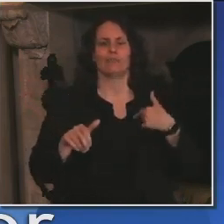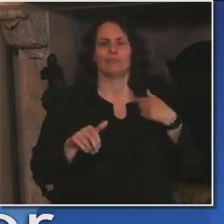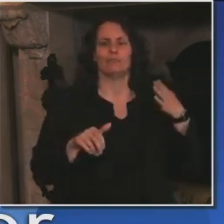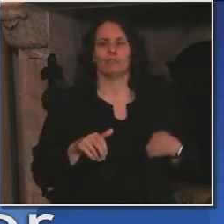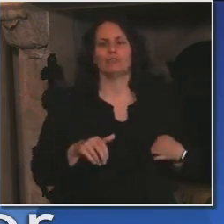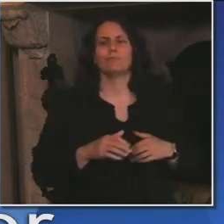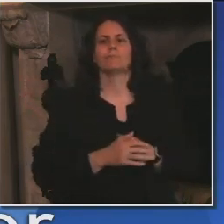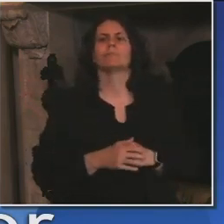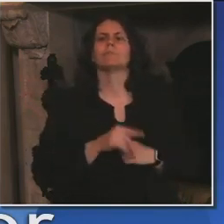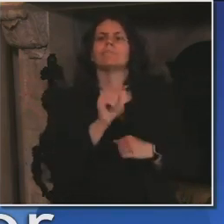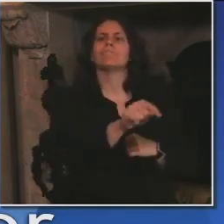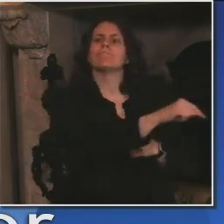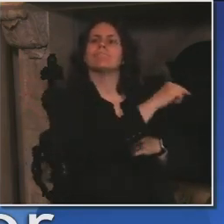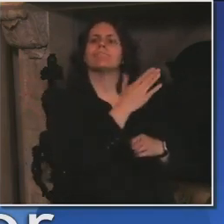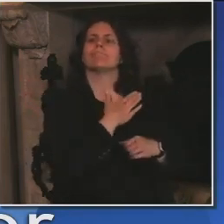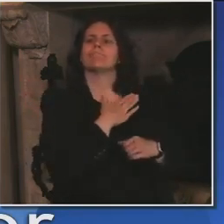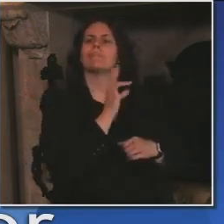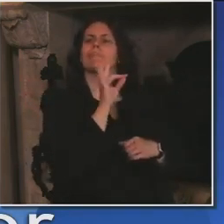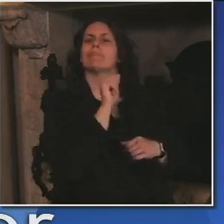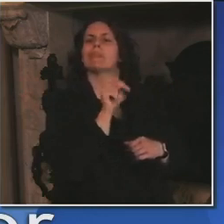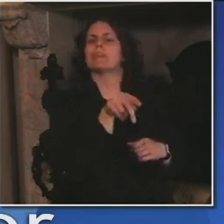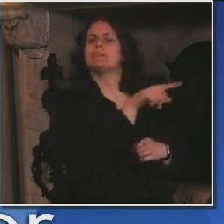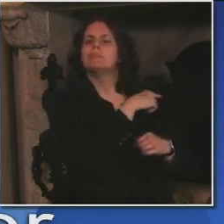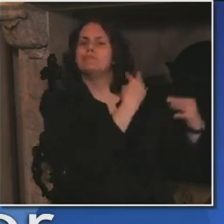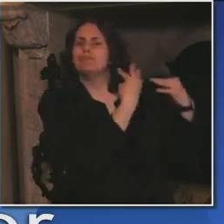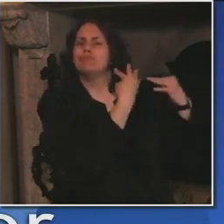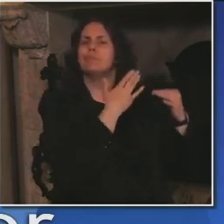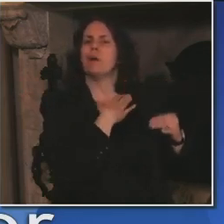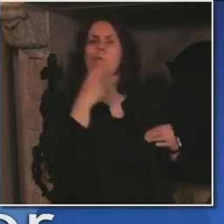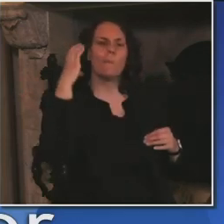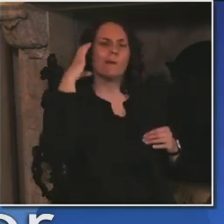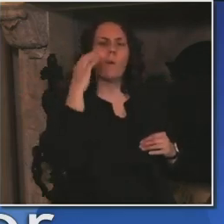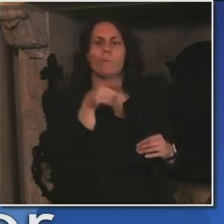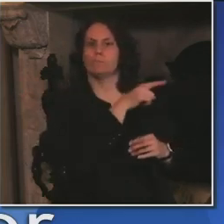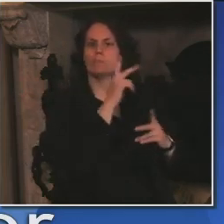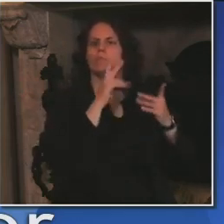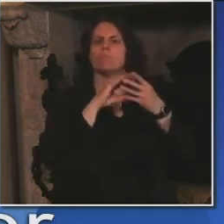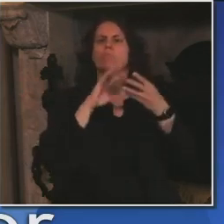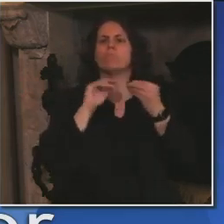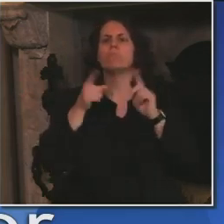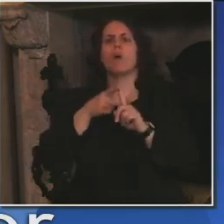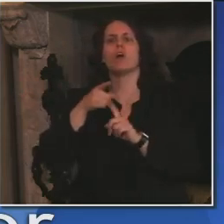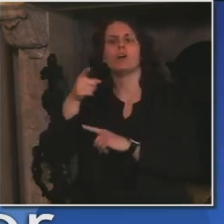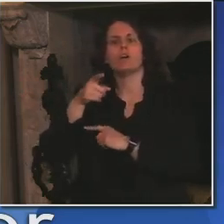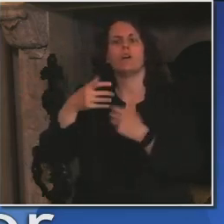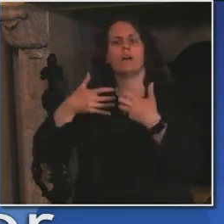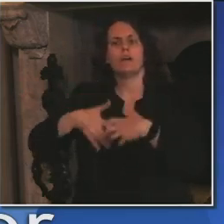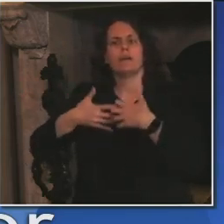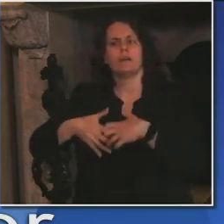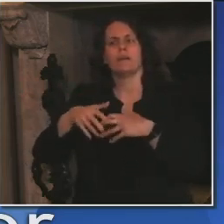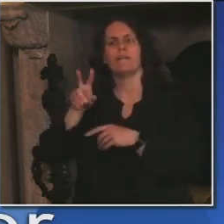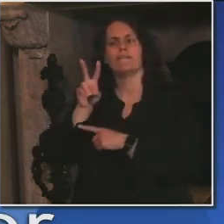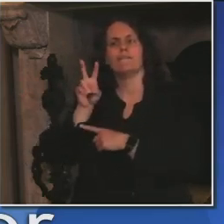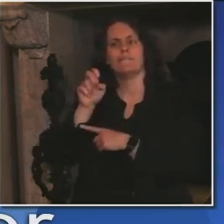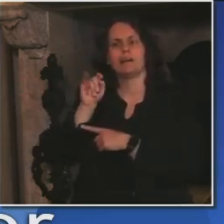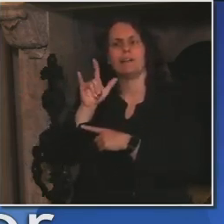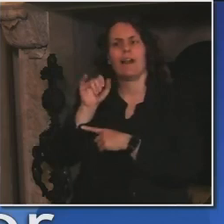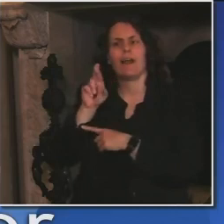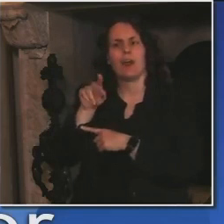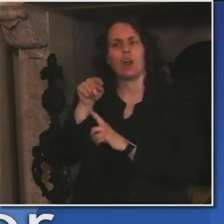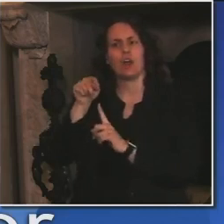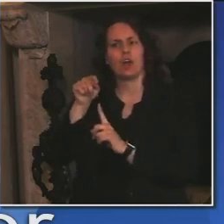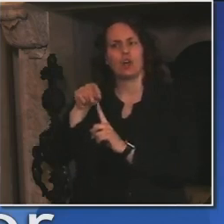ventilator allocation, and I know production has increased and we're only using about a fourth of the state capacity right